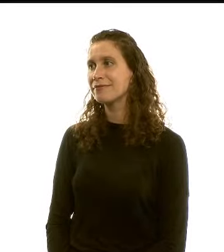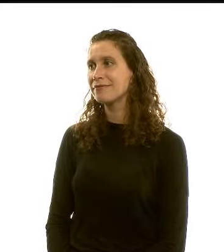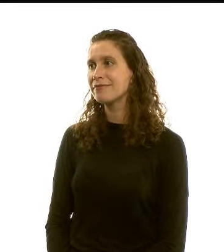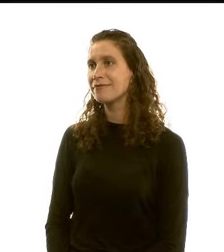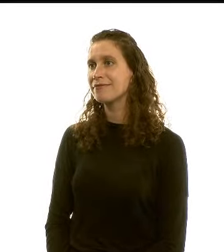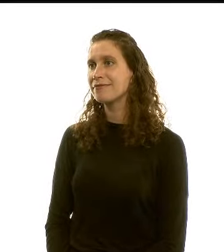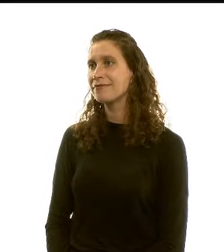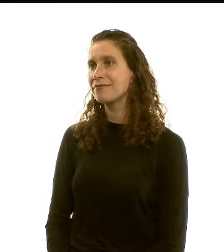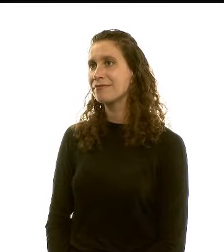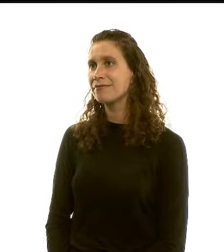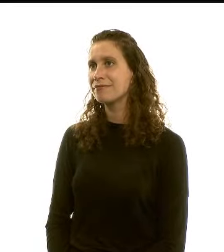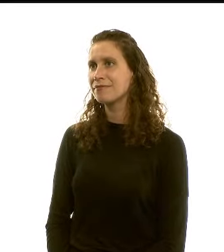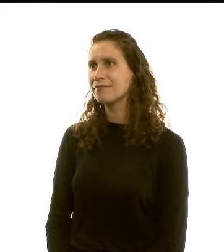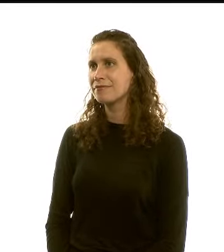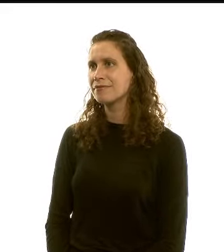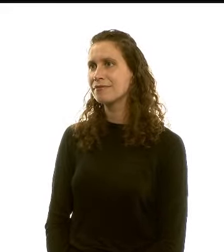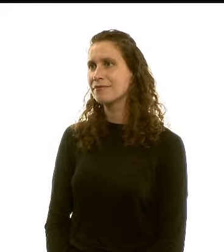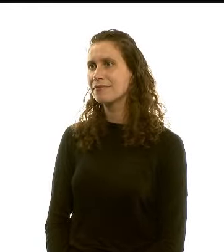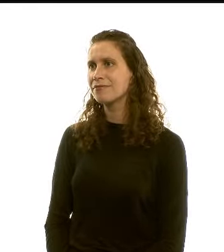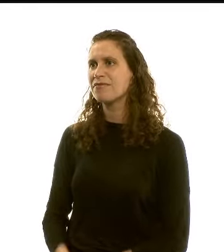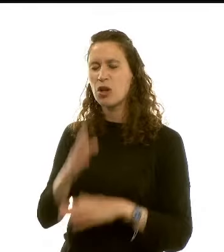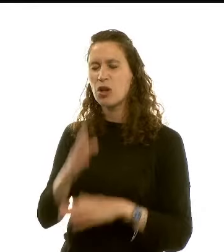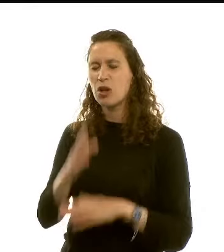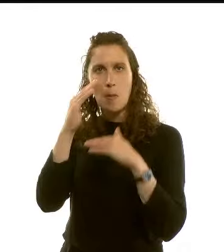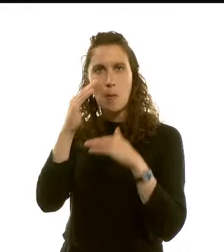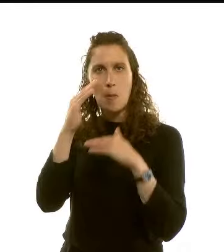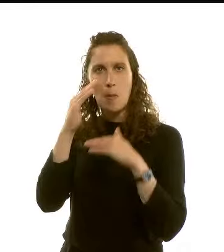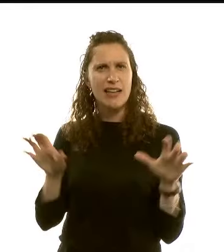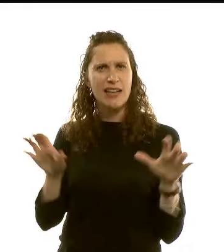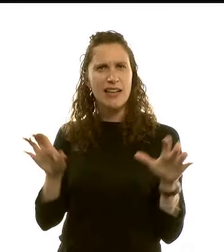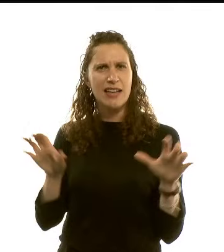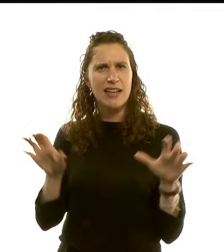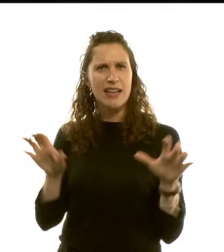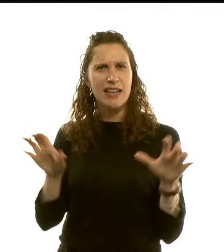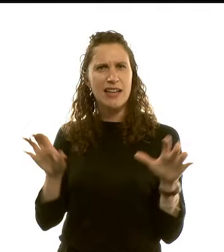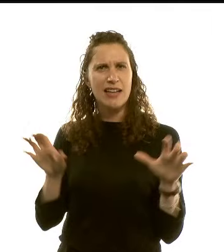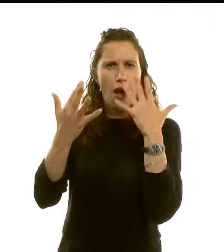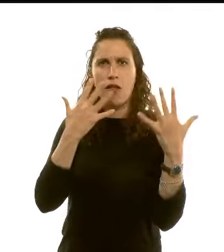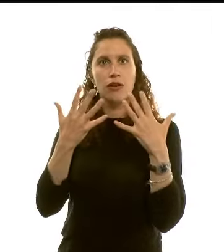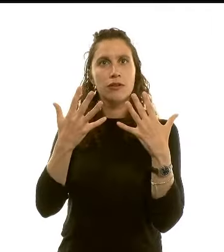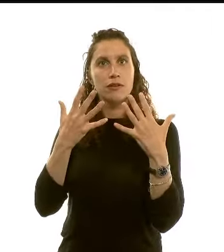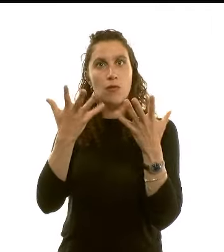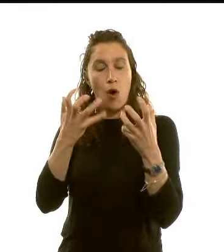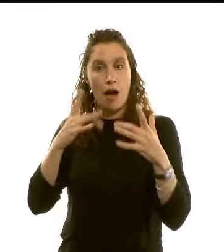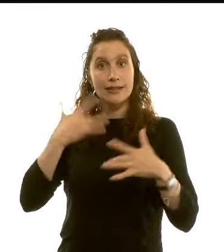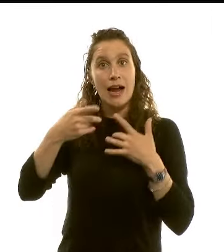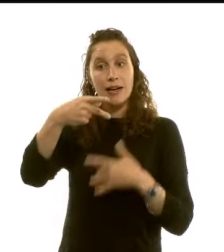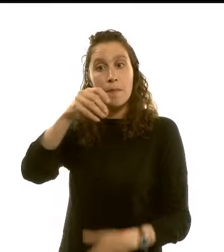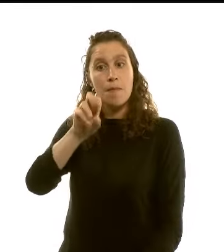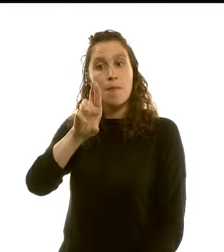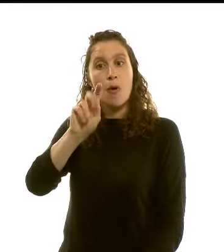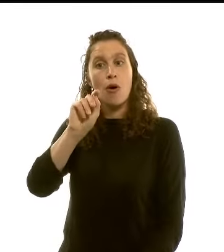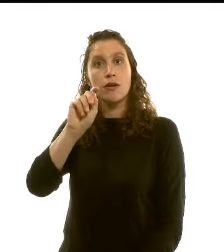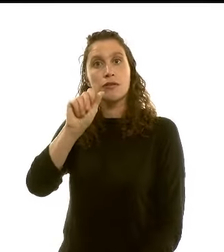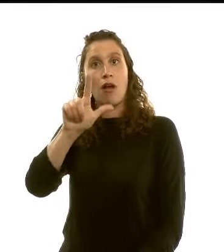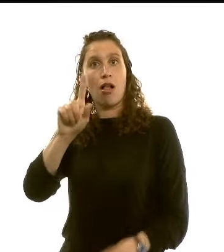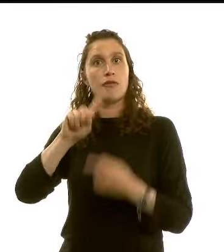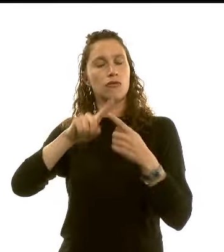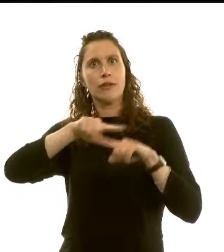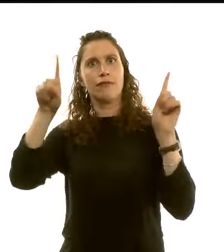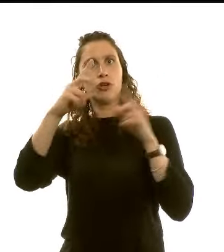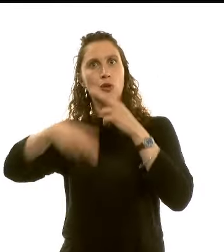I want to make the full loop and then we're going to decorate it after. And I want it to be super colourful, right? I want this to be an exciting portal we can go into. I want it like rainbow